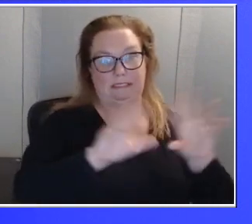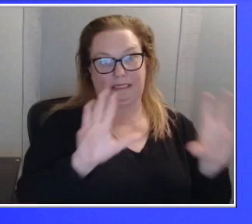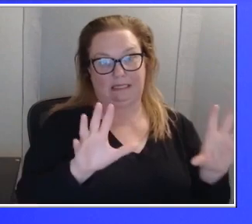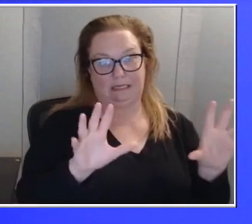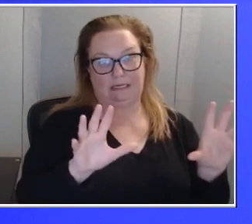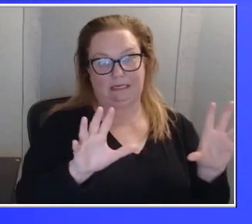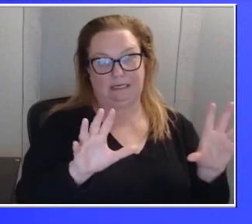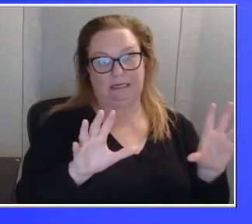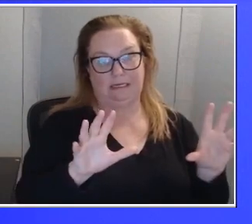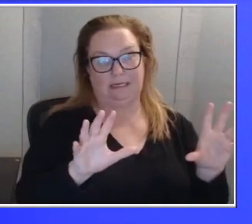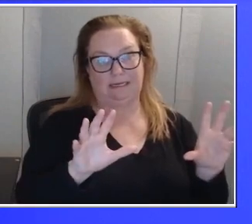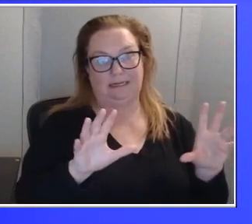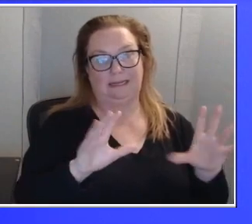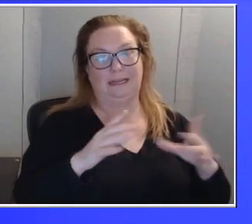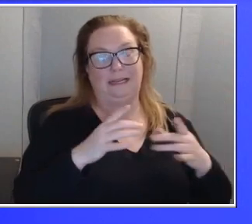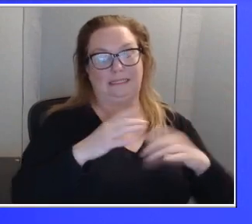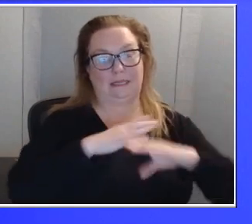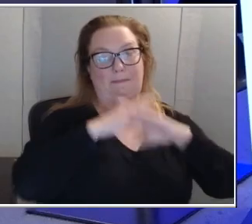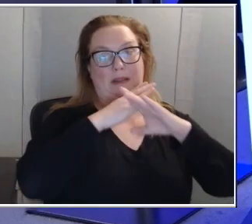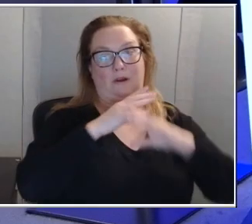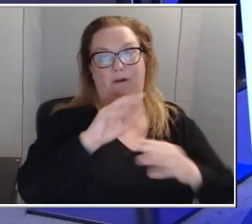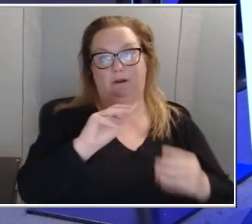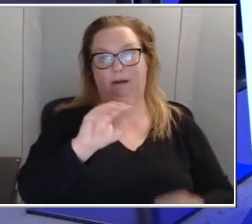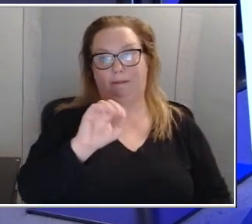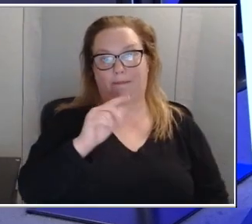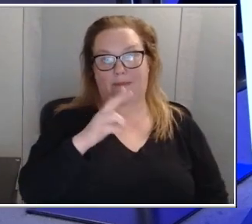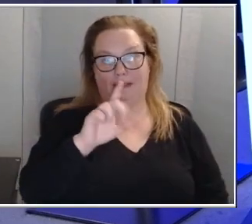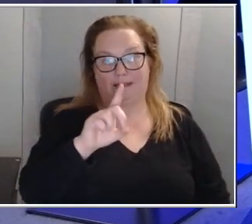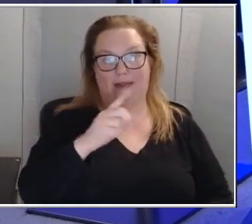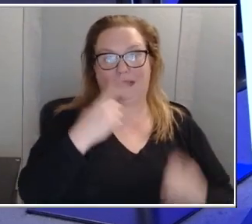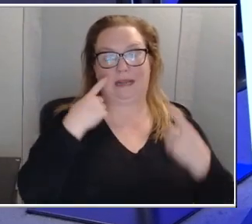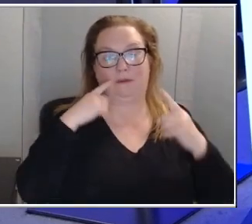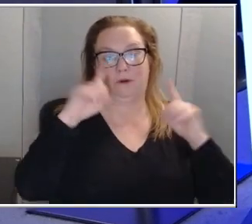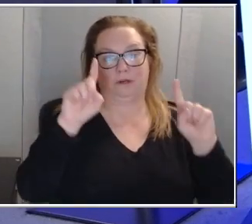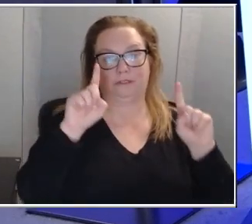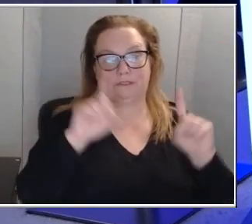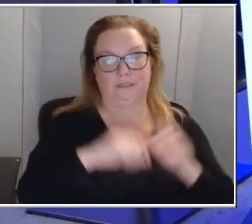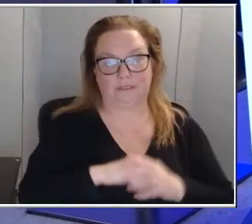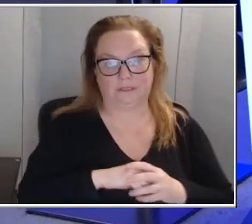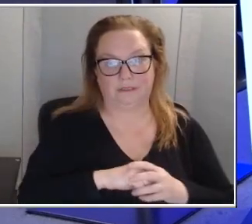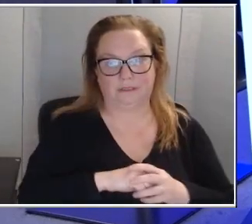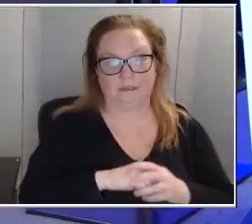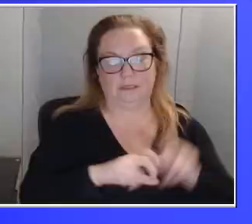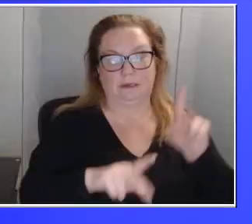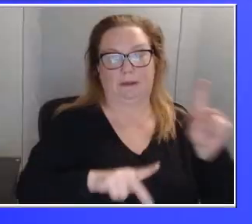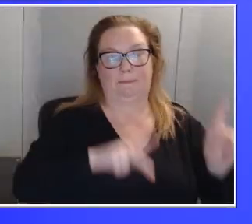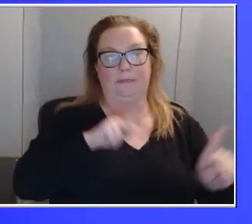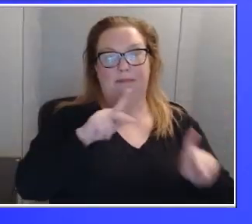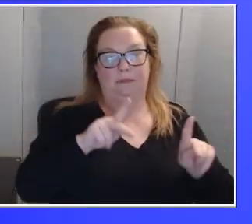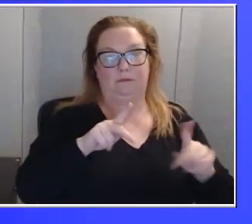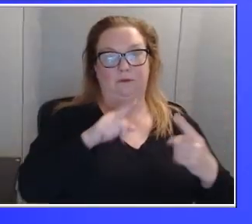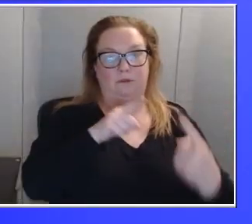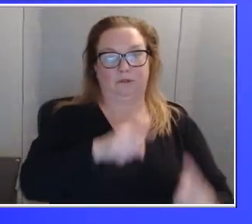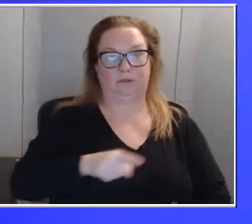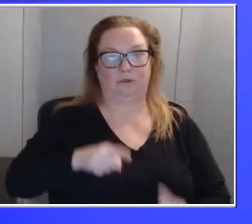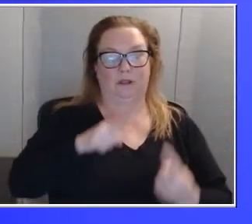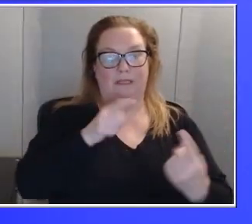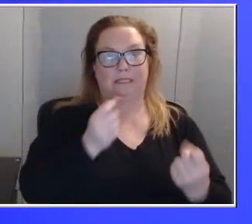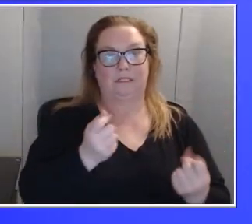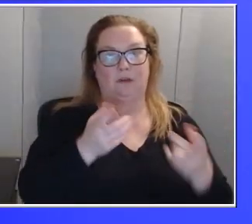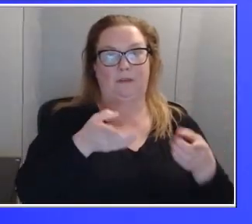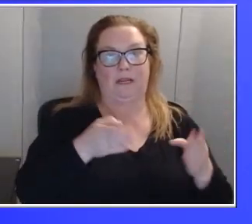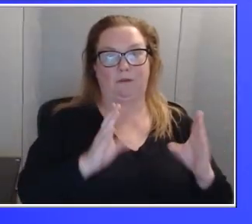a barrier method. It works. It works. But people I think we're struggling in so many ways